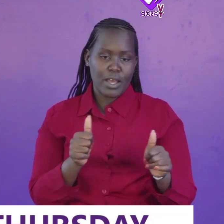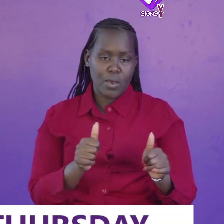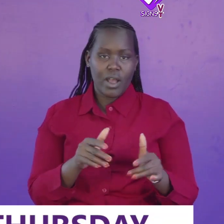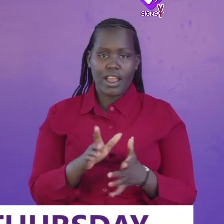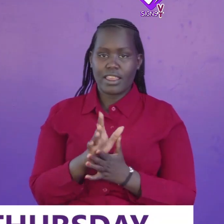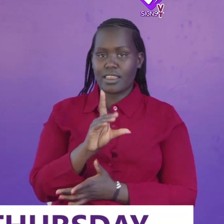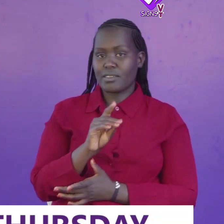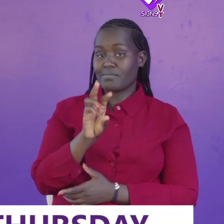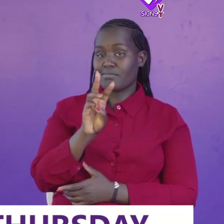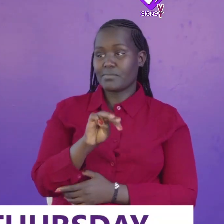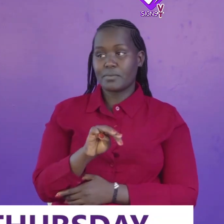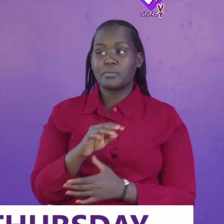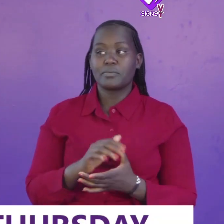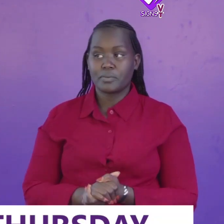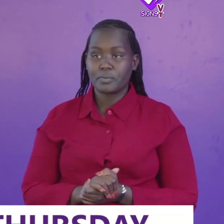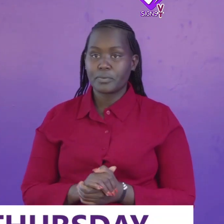Umesikia?